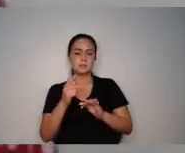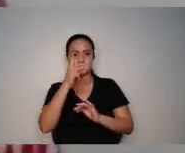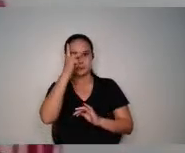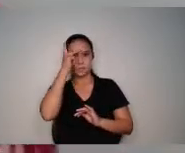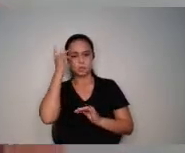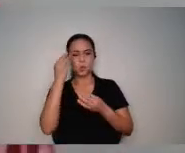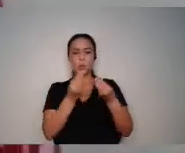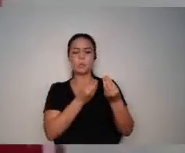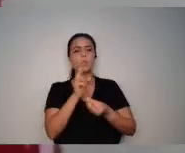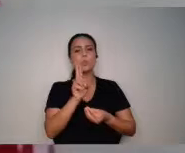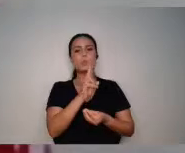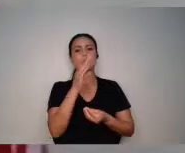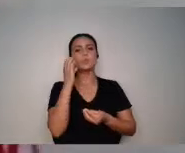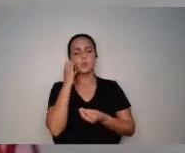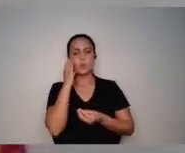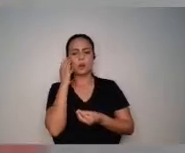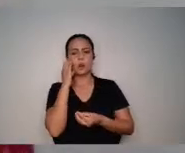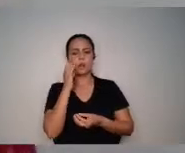And of course,